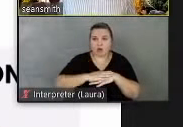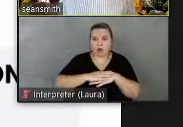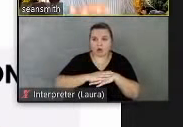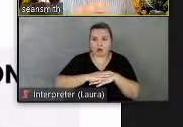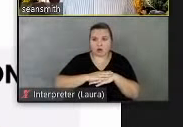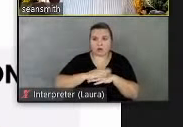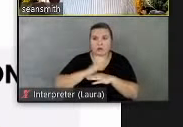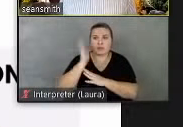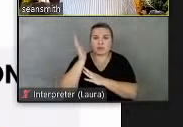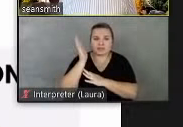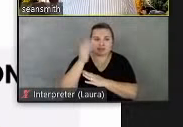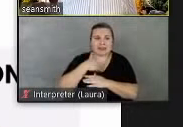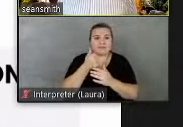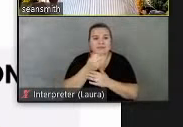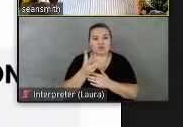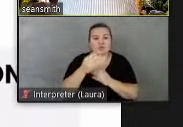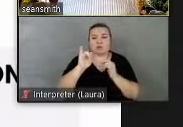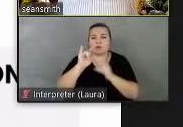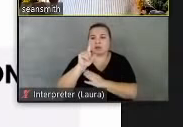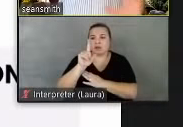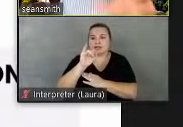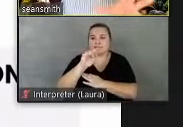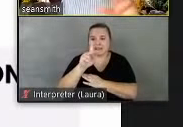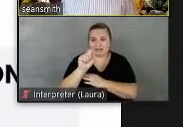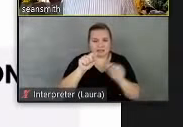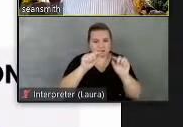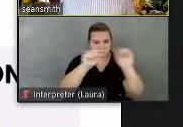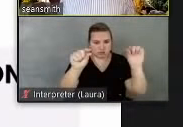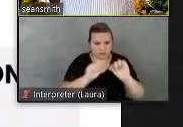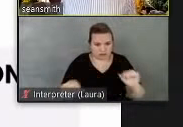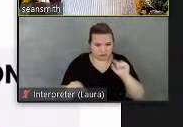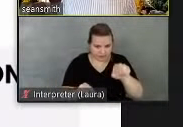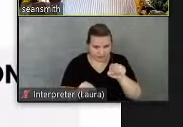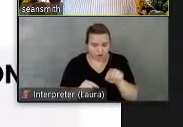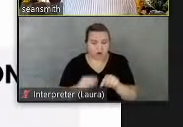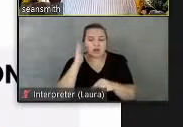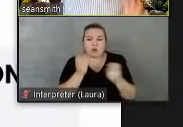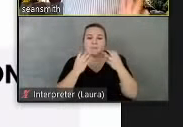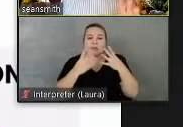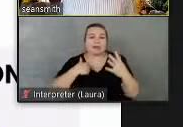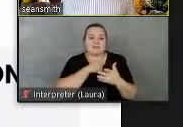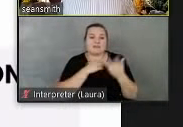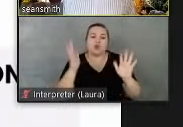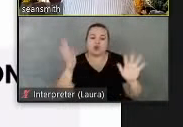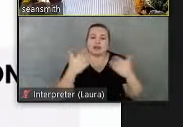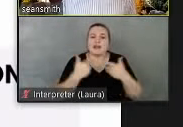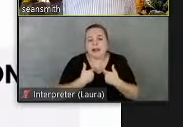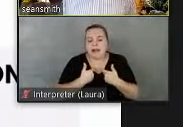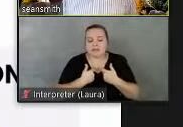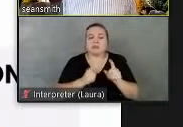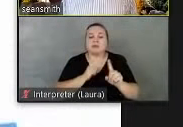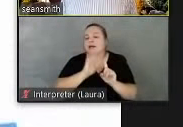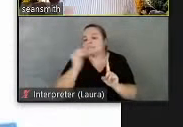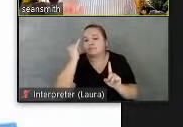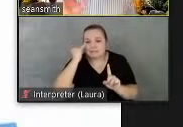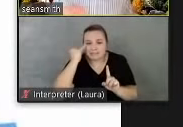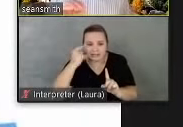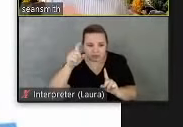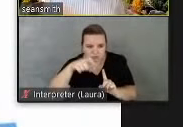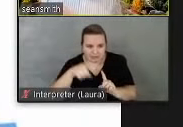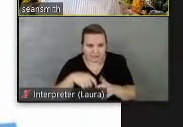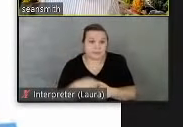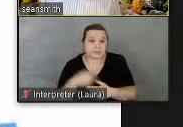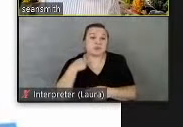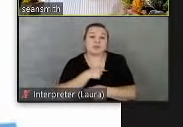presentation, there's a couple links for more on executive functions, which I know many of us already know. But anyways, they're just in case. Now, we need to